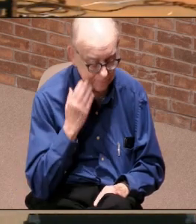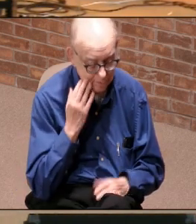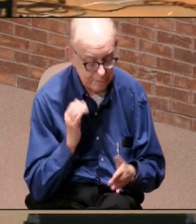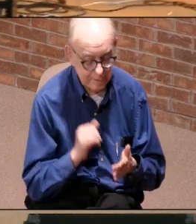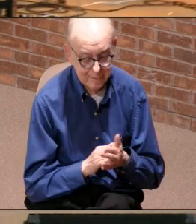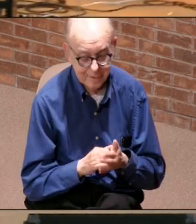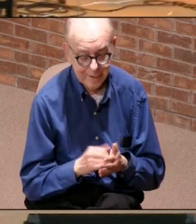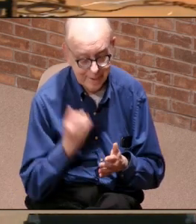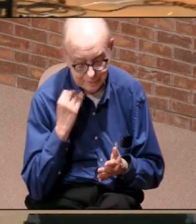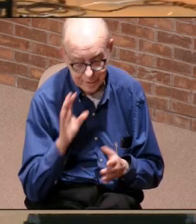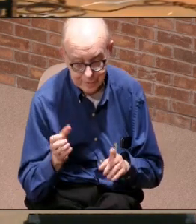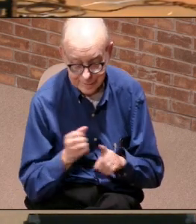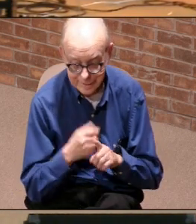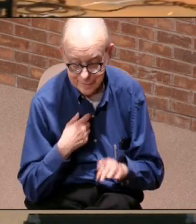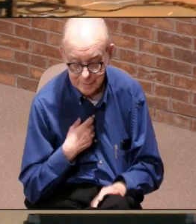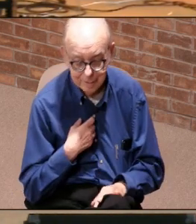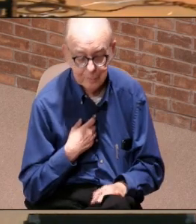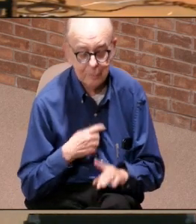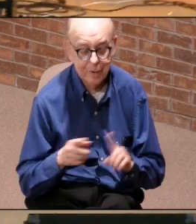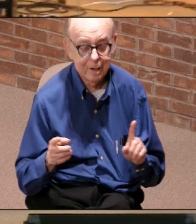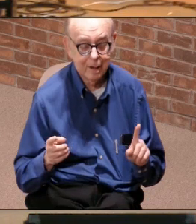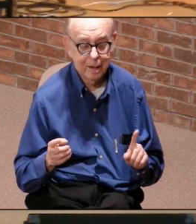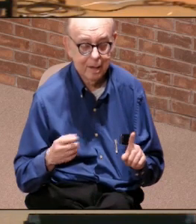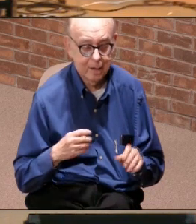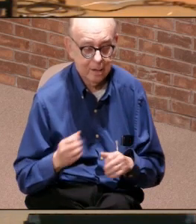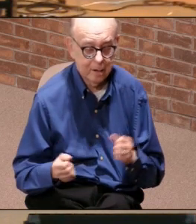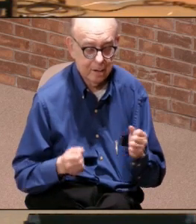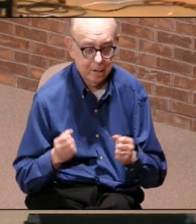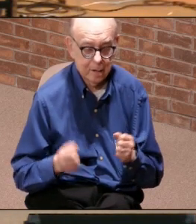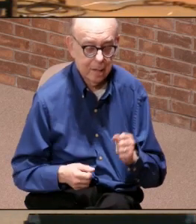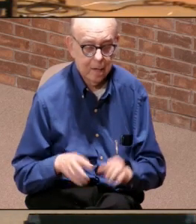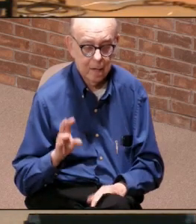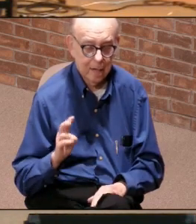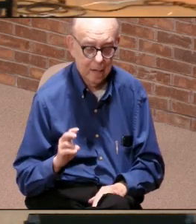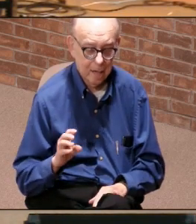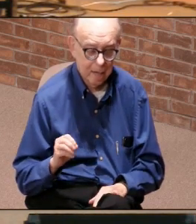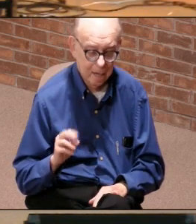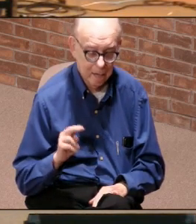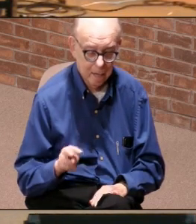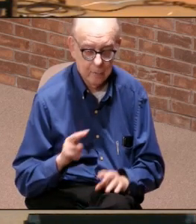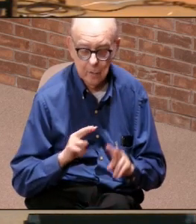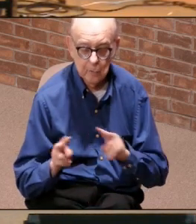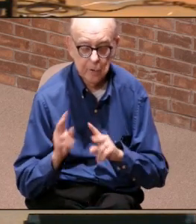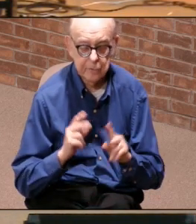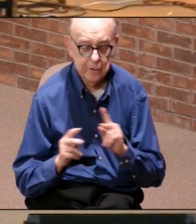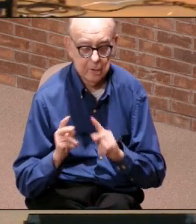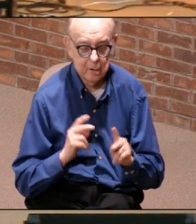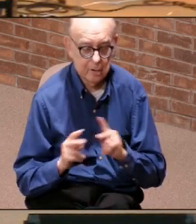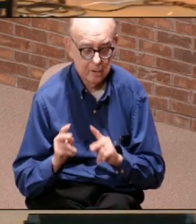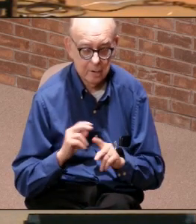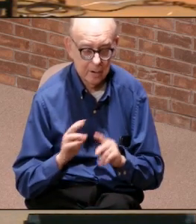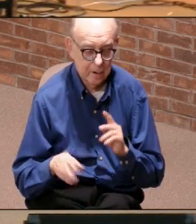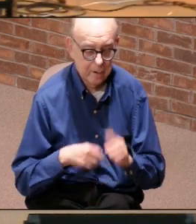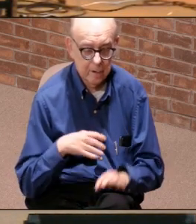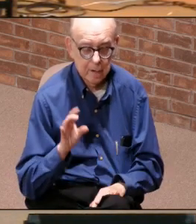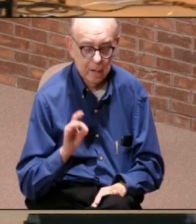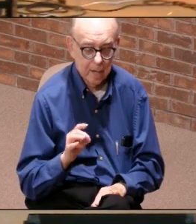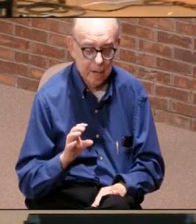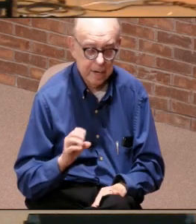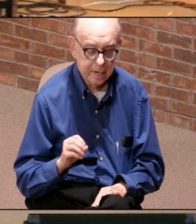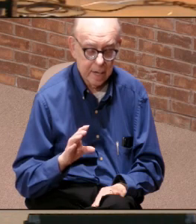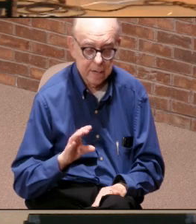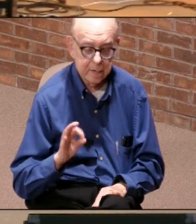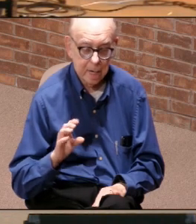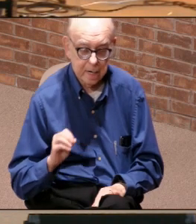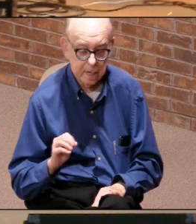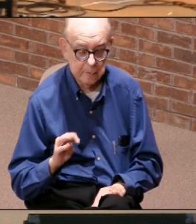catch me. But I'm driving at 70, and I'm watching these people doing 80 and 90 miles an